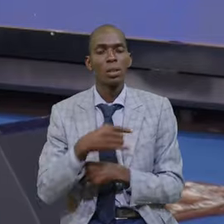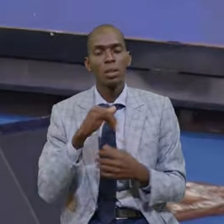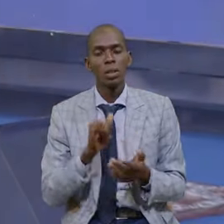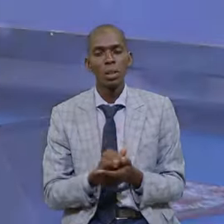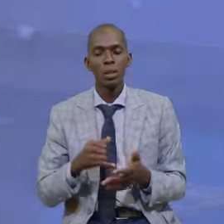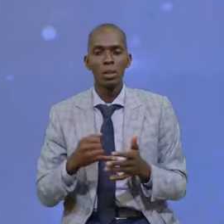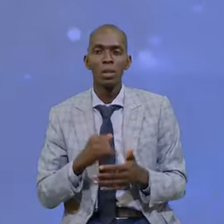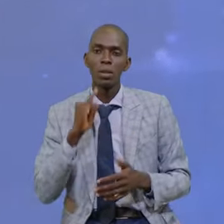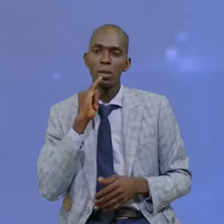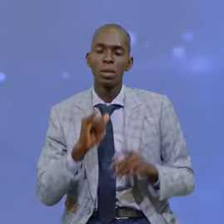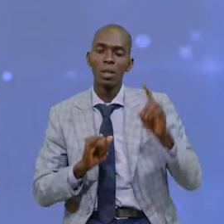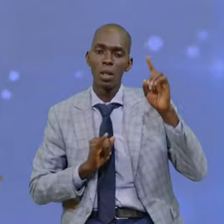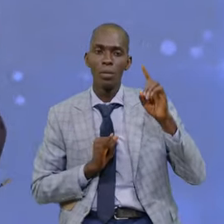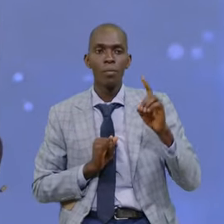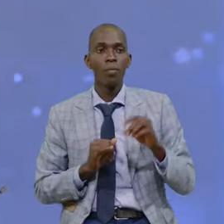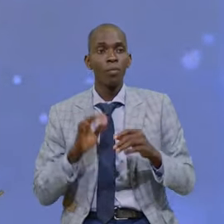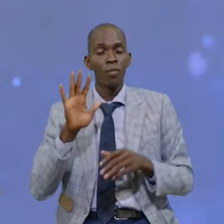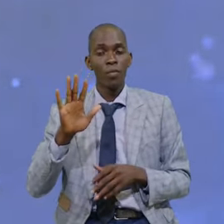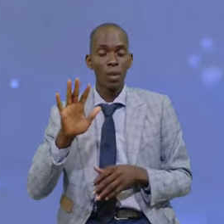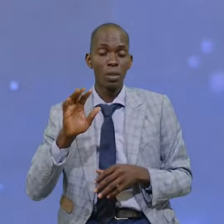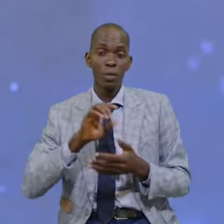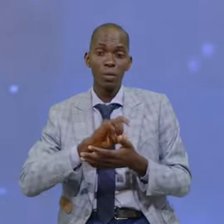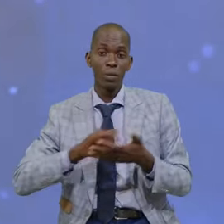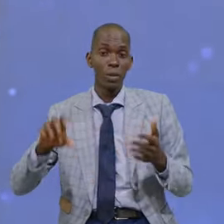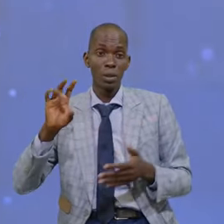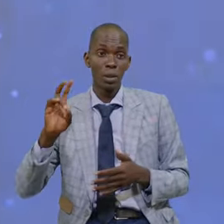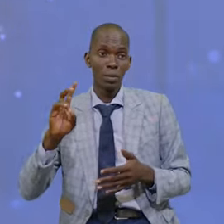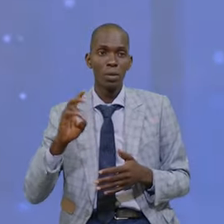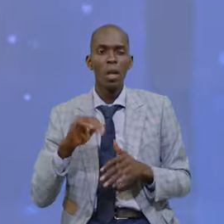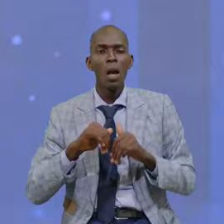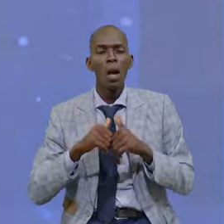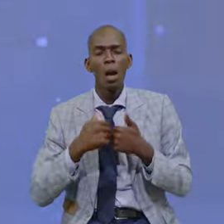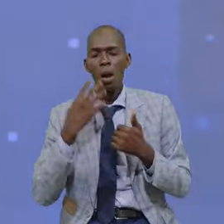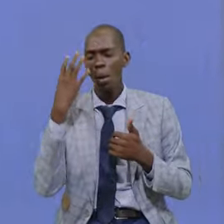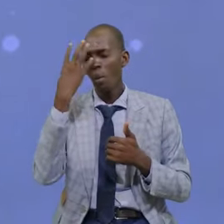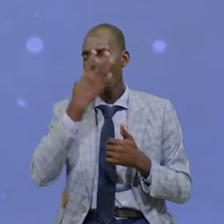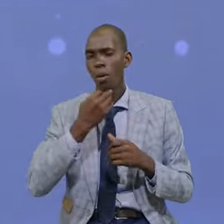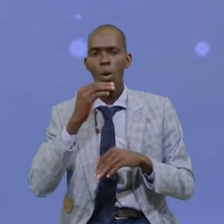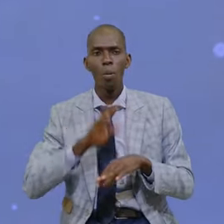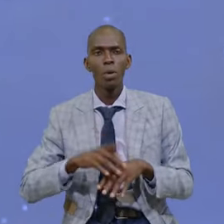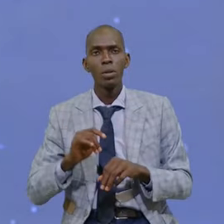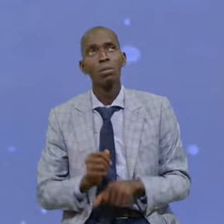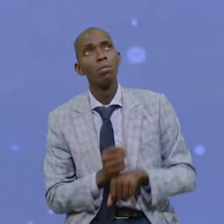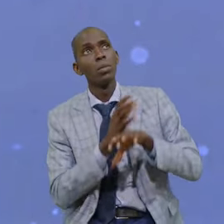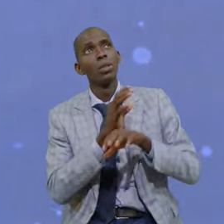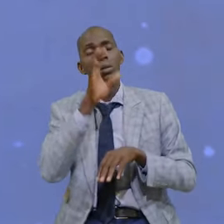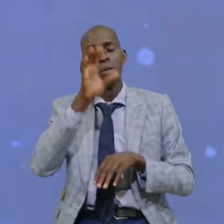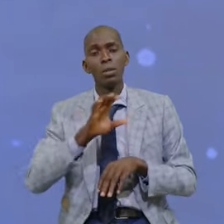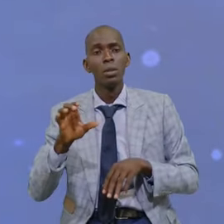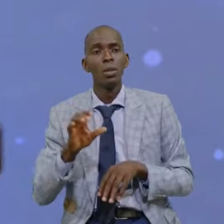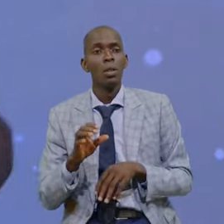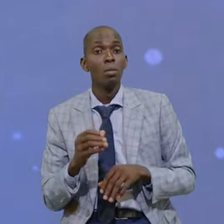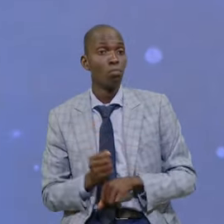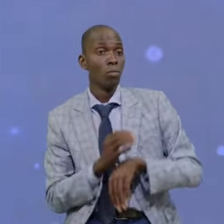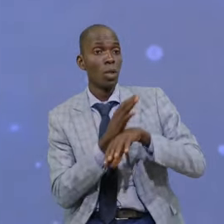7, how beautiful. Upon the mountains, at the feet of him that bringeth good